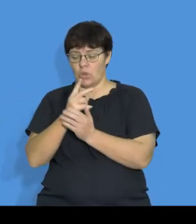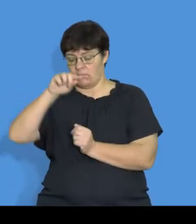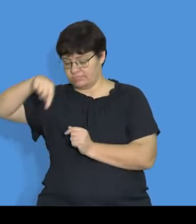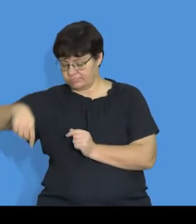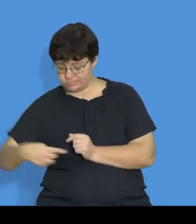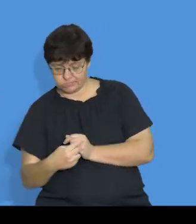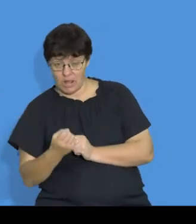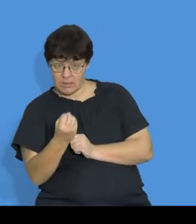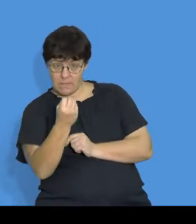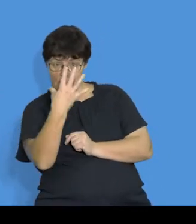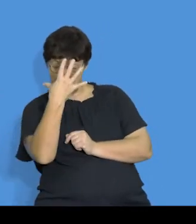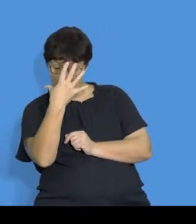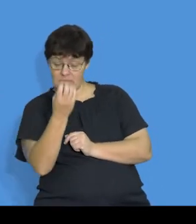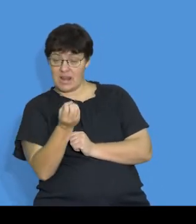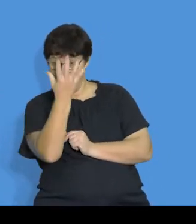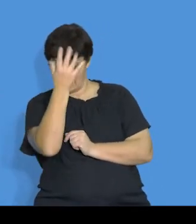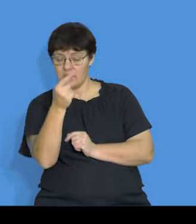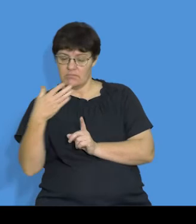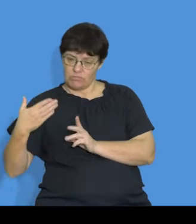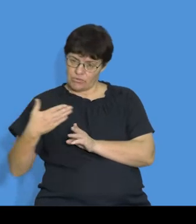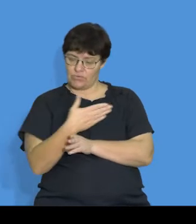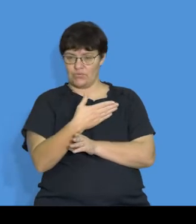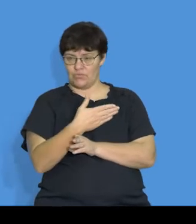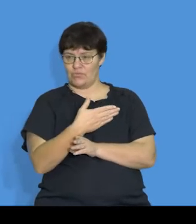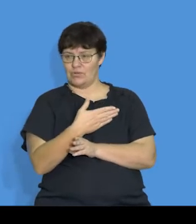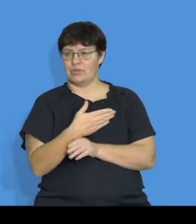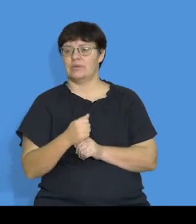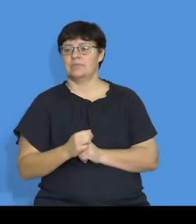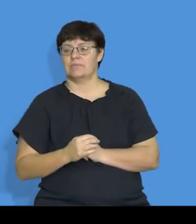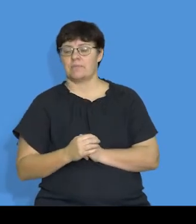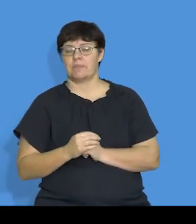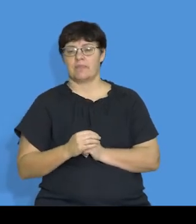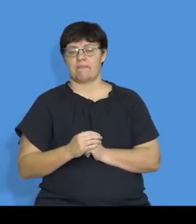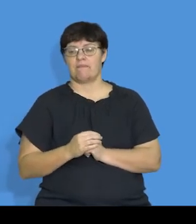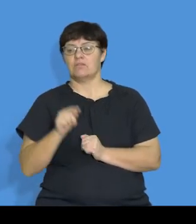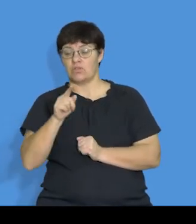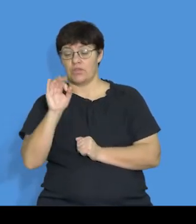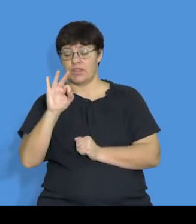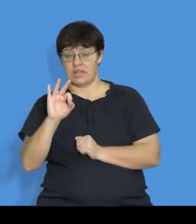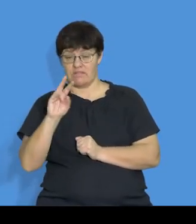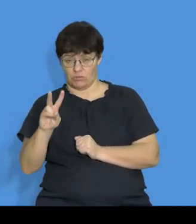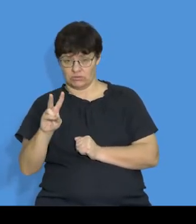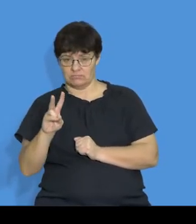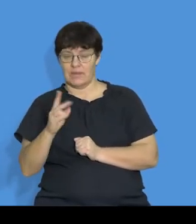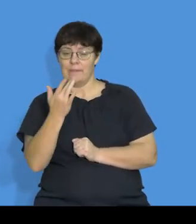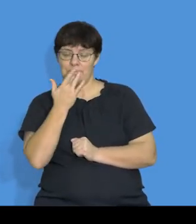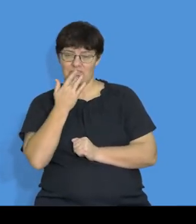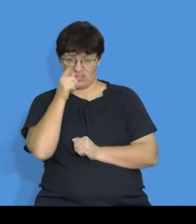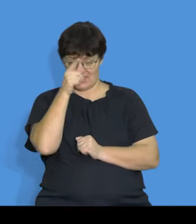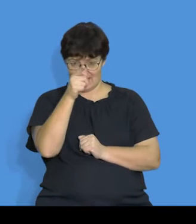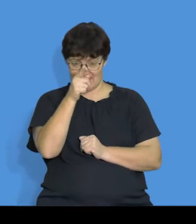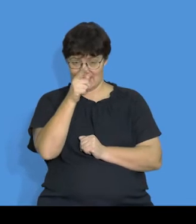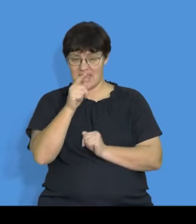charges are actually moving through the resistors or the light bulbs of the circuit. Okay, so the 3 volts is inside the battery, then the 9